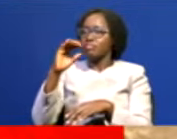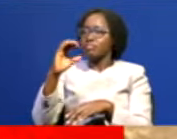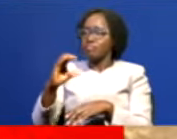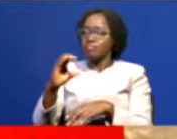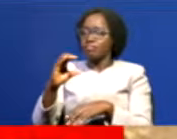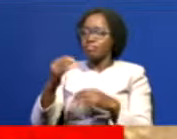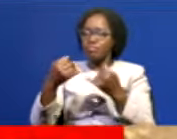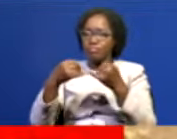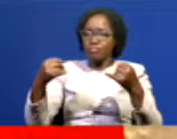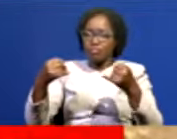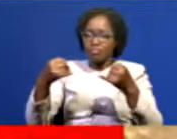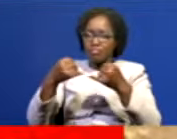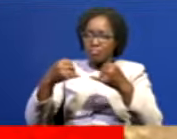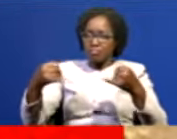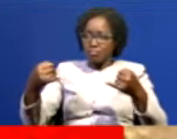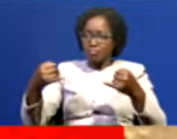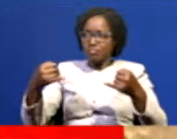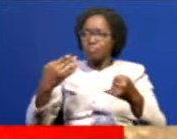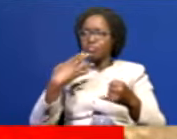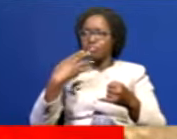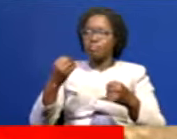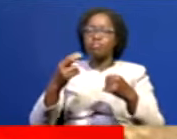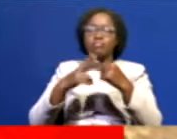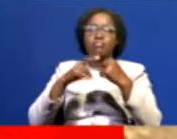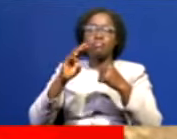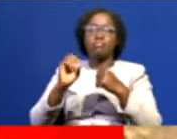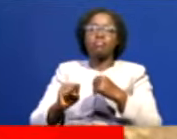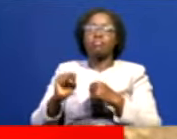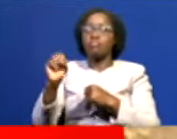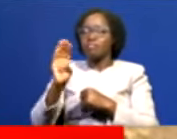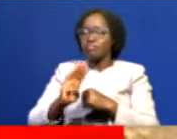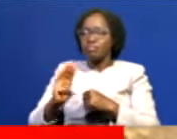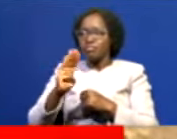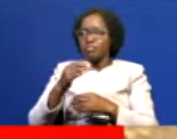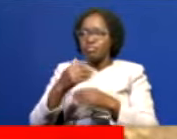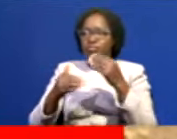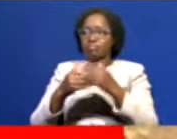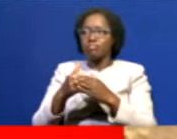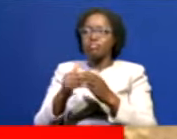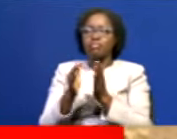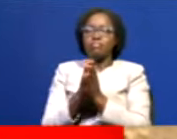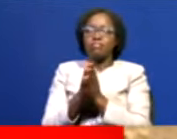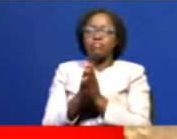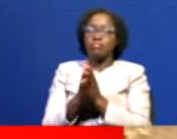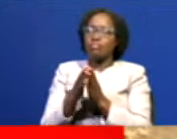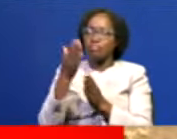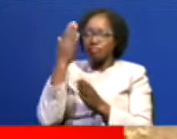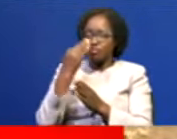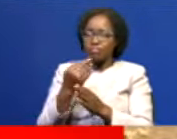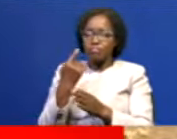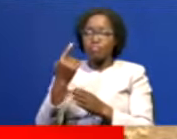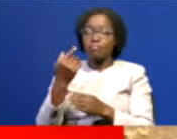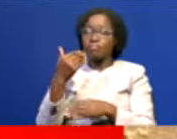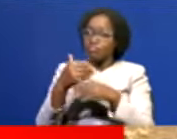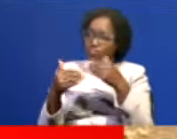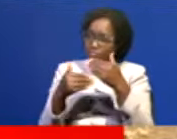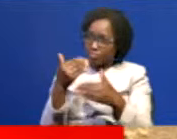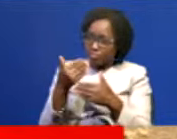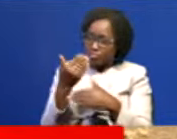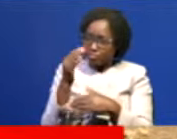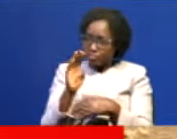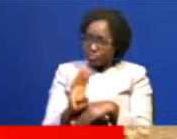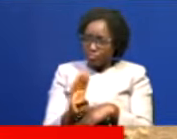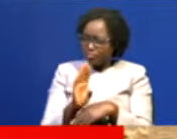Expansion Cable, and now 475 million for the construction of Konza Complex Phase 1B. This is